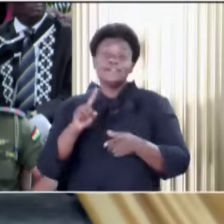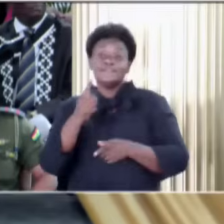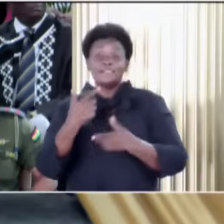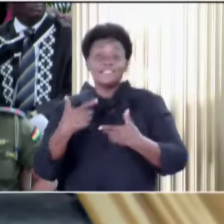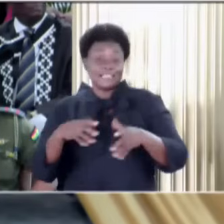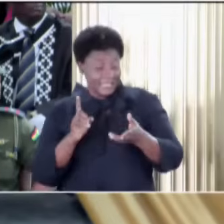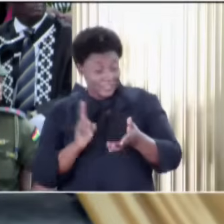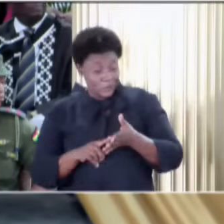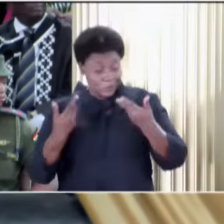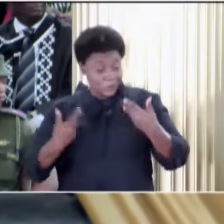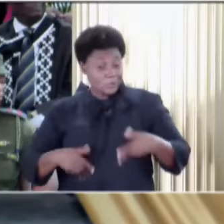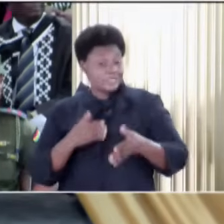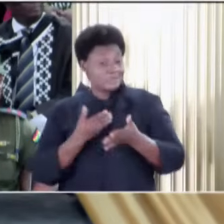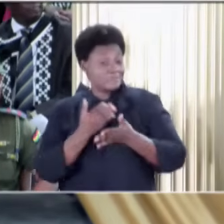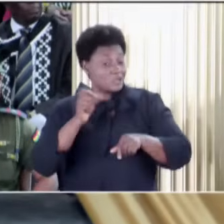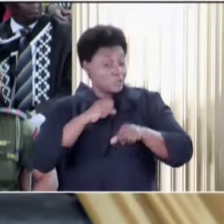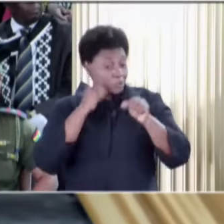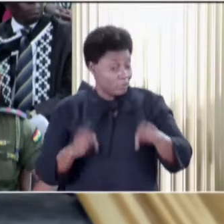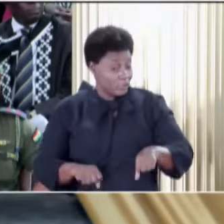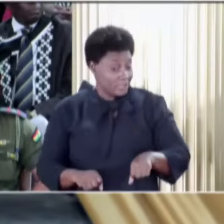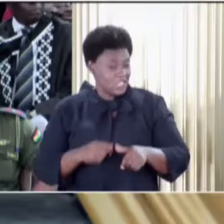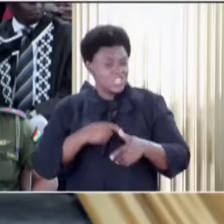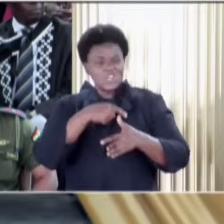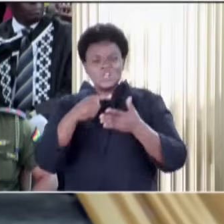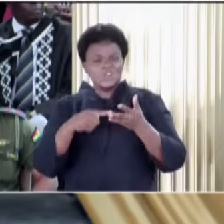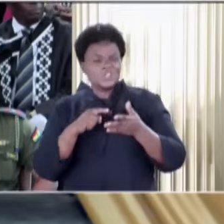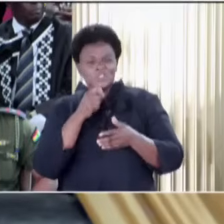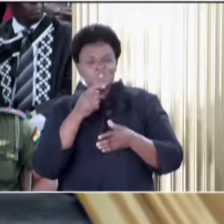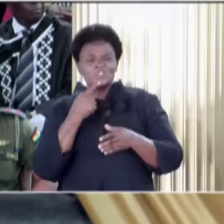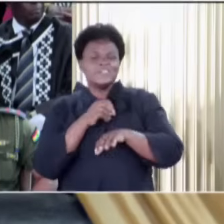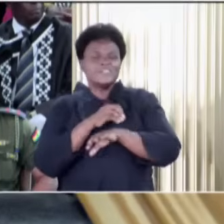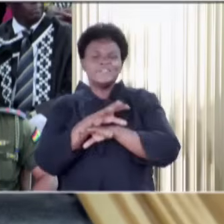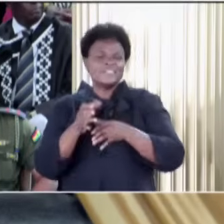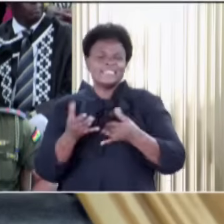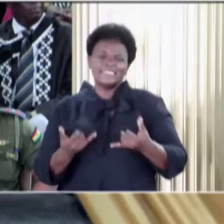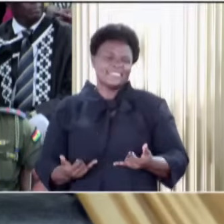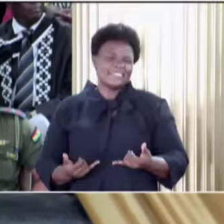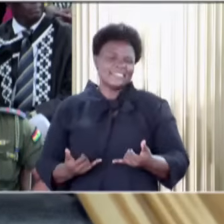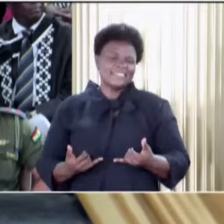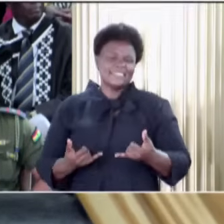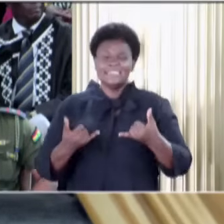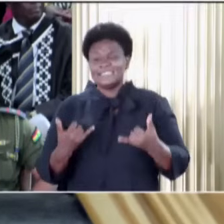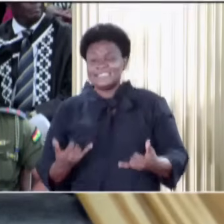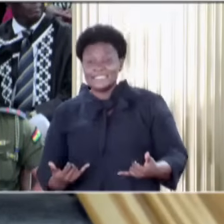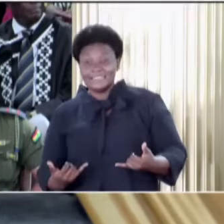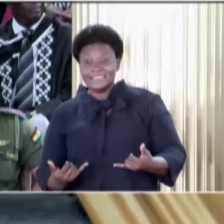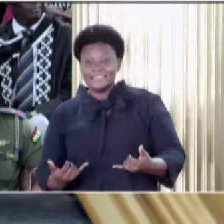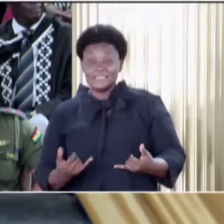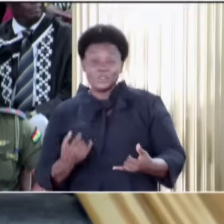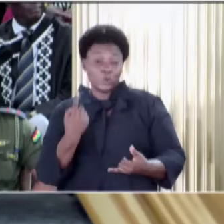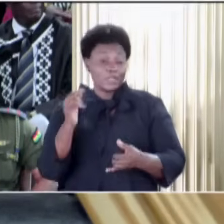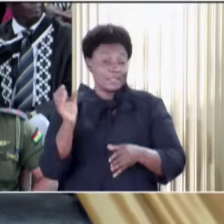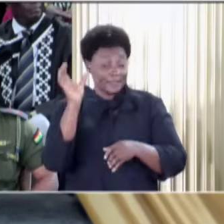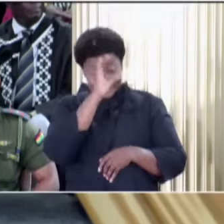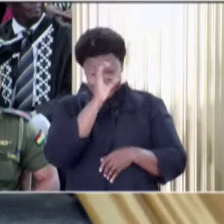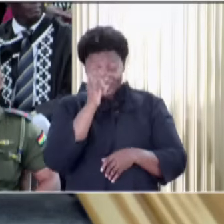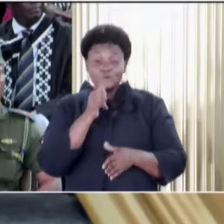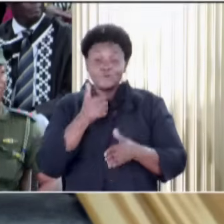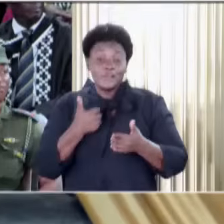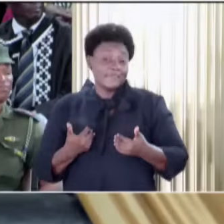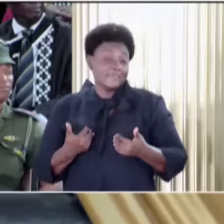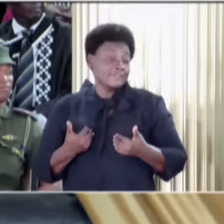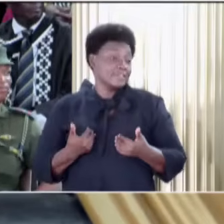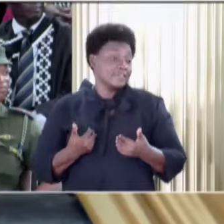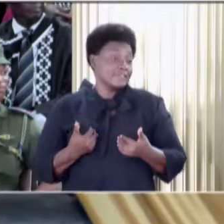afford. These are all things we may not be able to influence now. Nonetheless, guess one thing we all have right now?